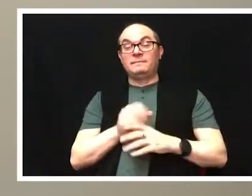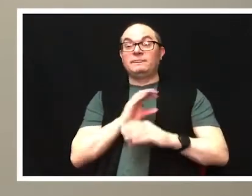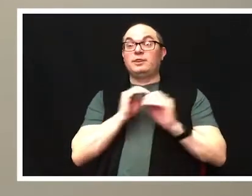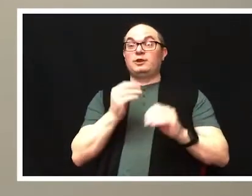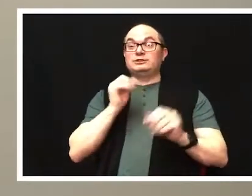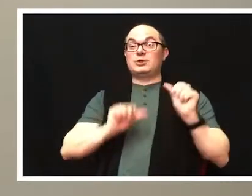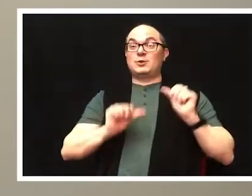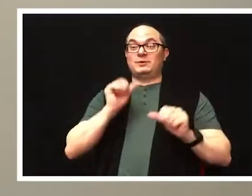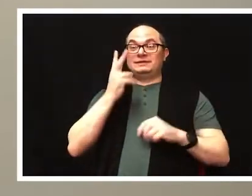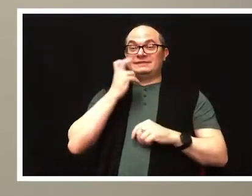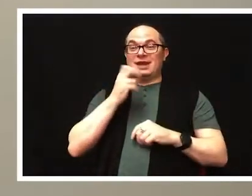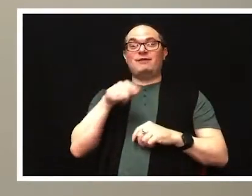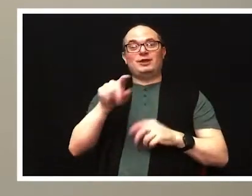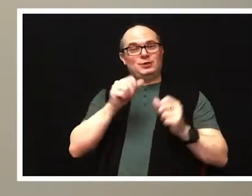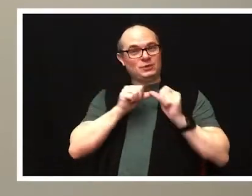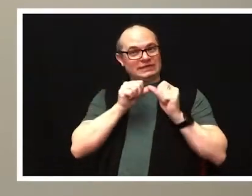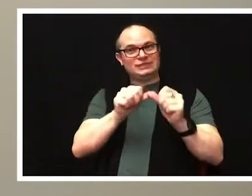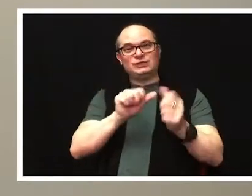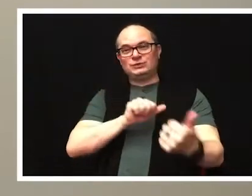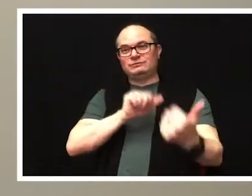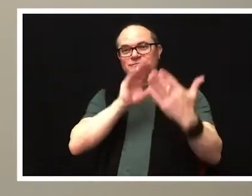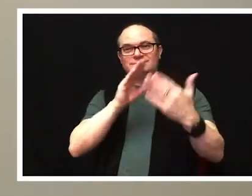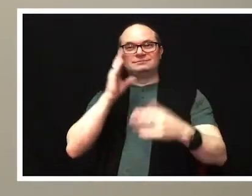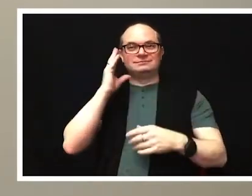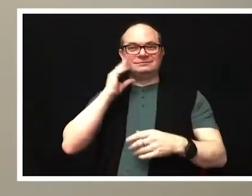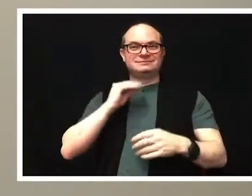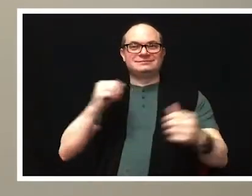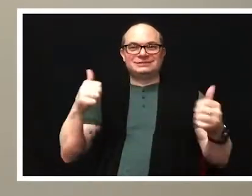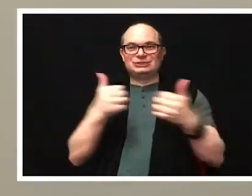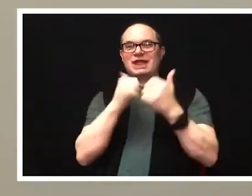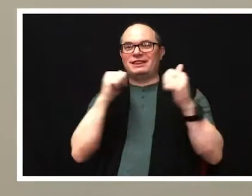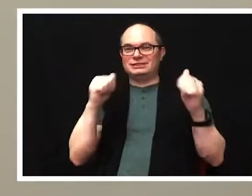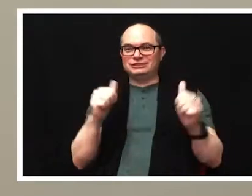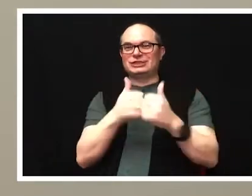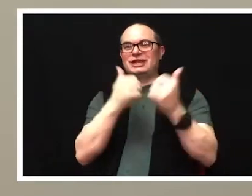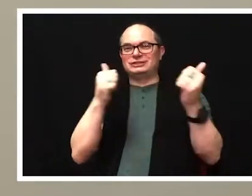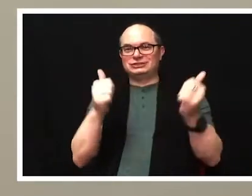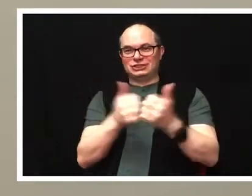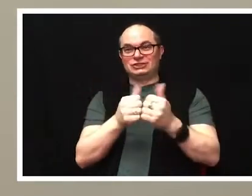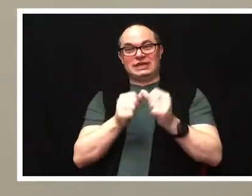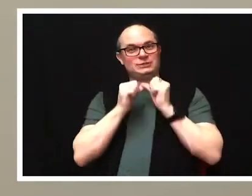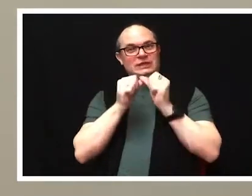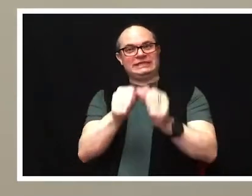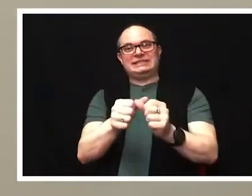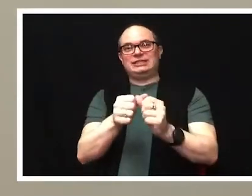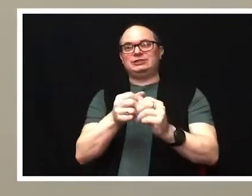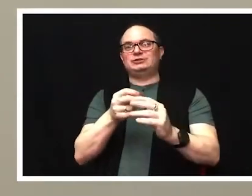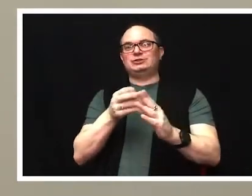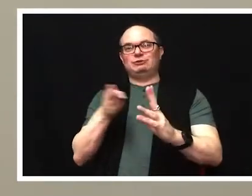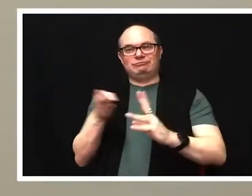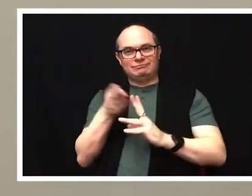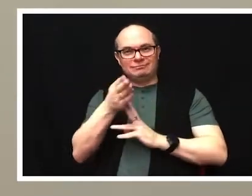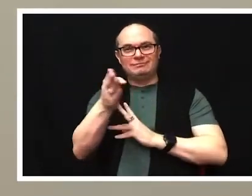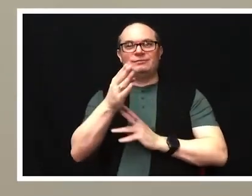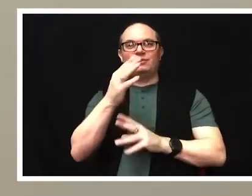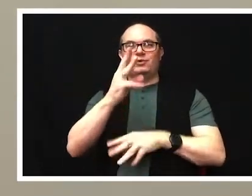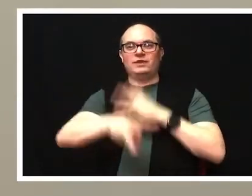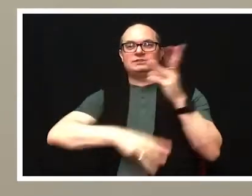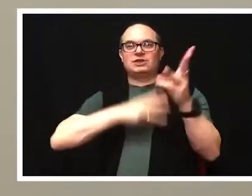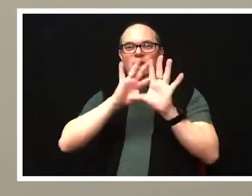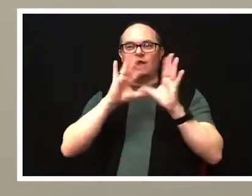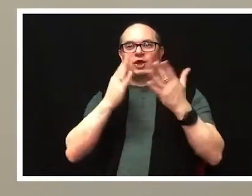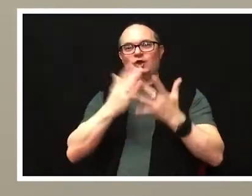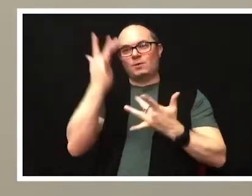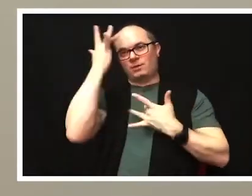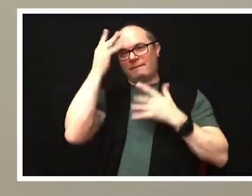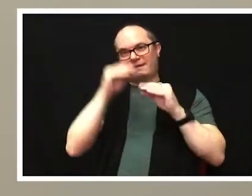no doubt that you all will continue to be faced with challenges of every kind as we continue to navigate through this global pandemic.